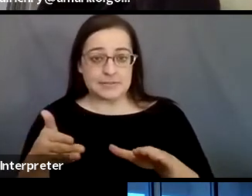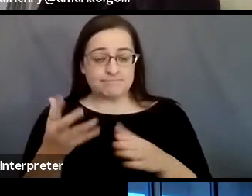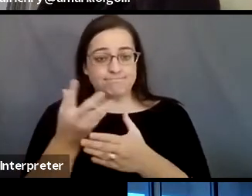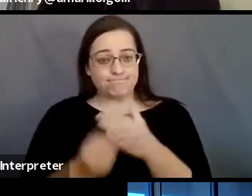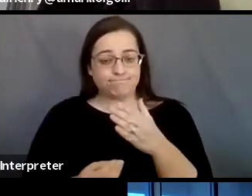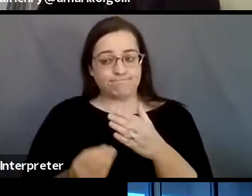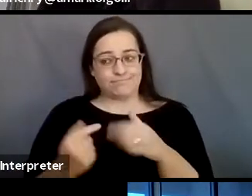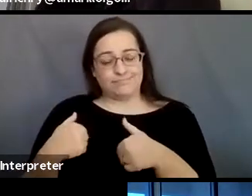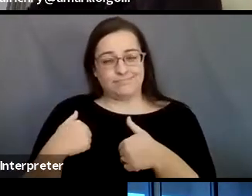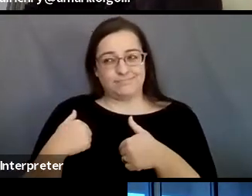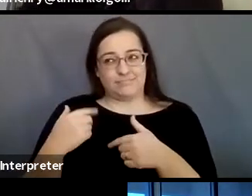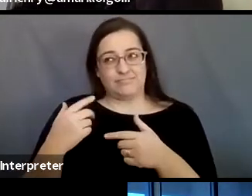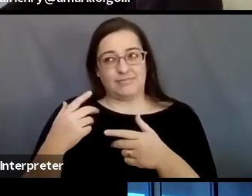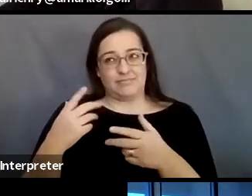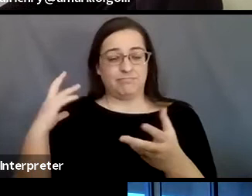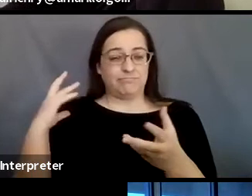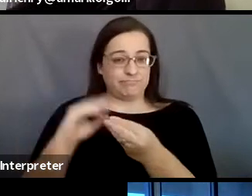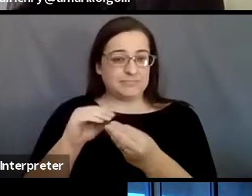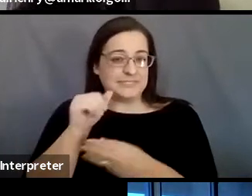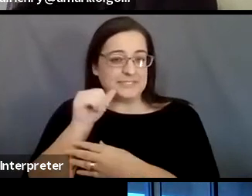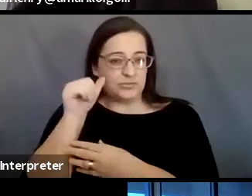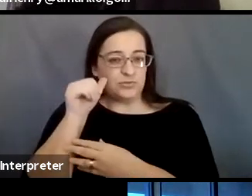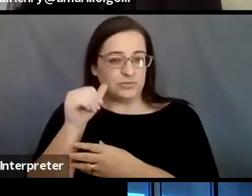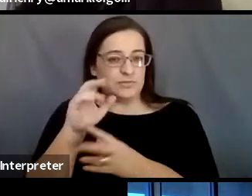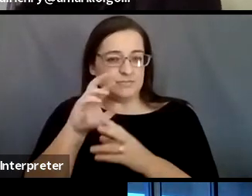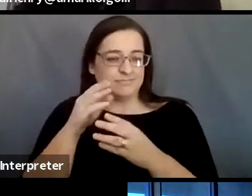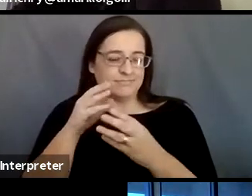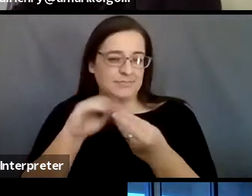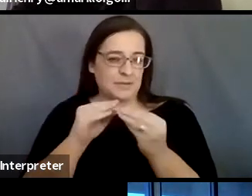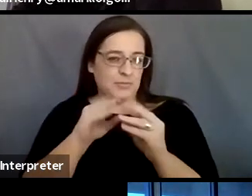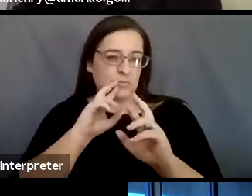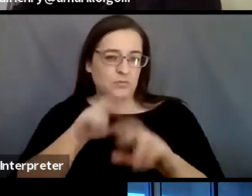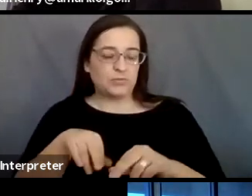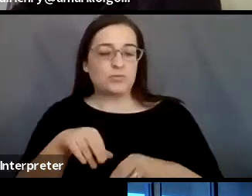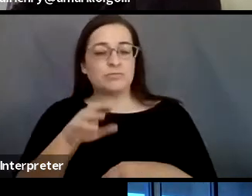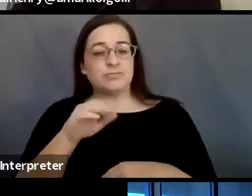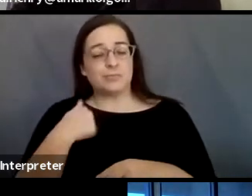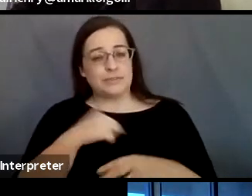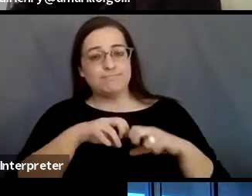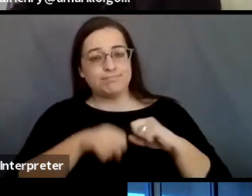as of yesterday, and we are heartbroken at each and every death. That leaves us with